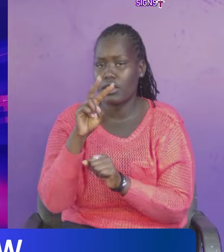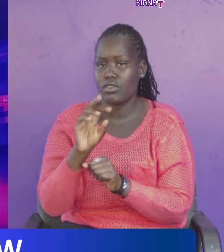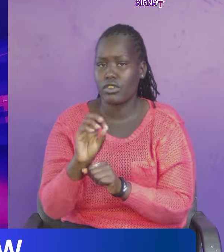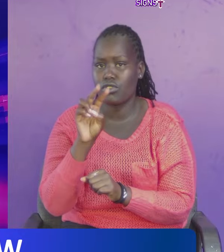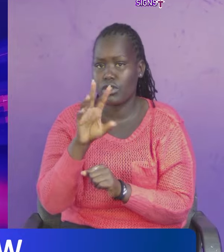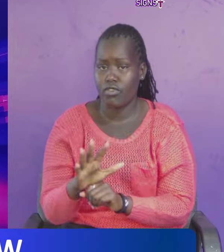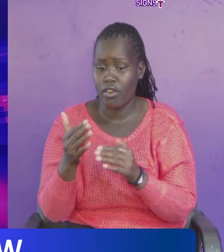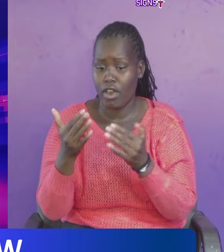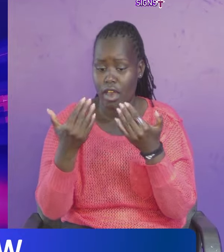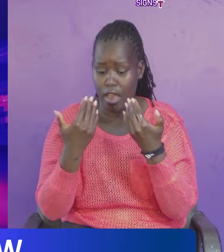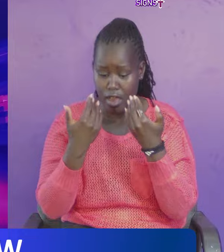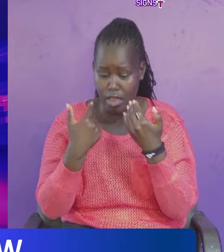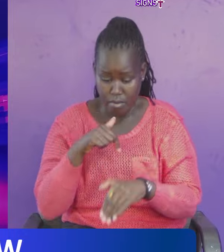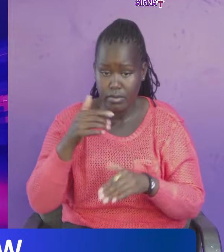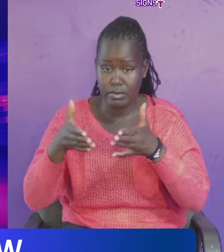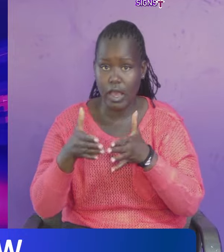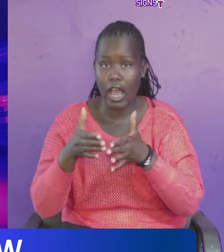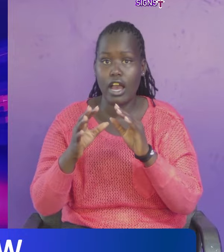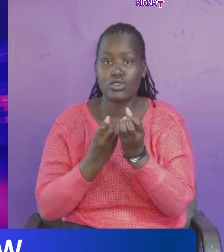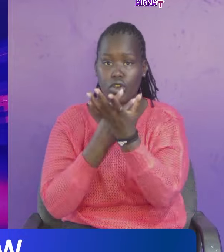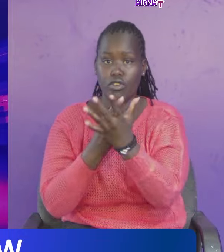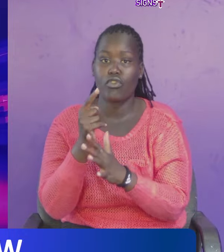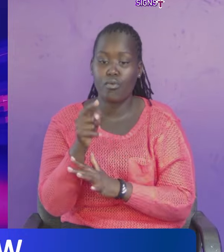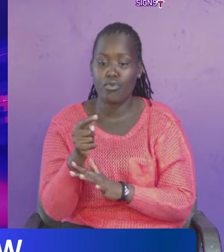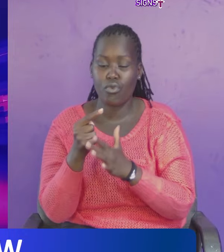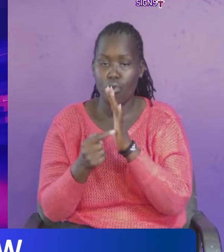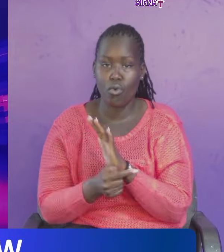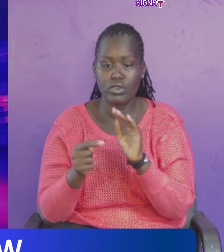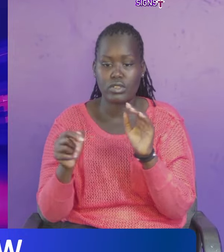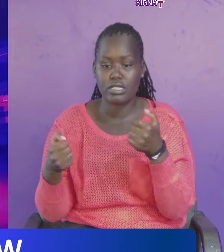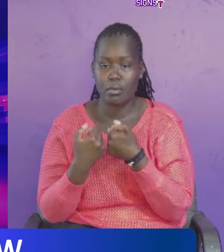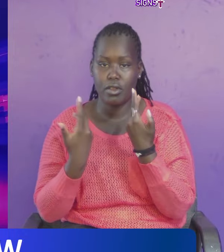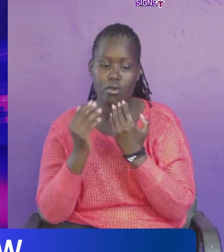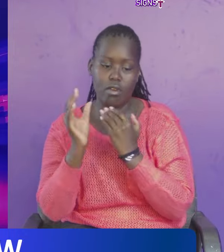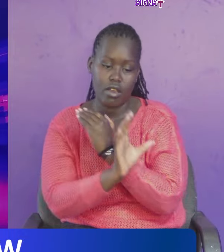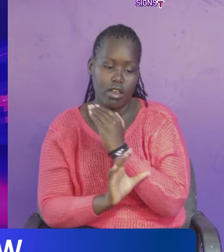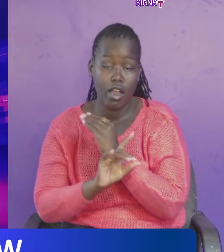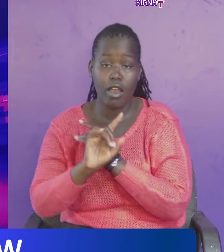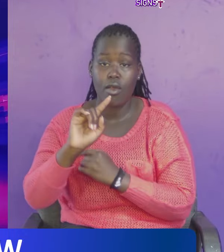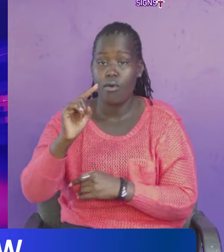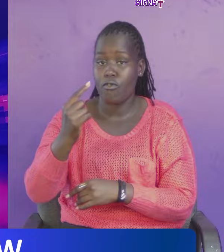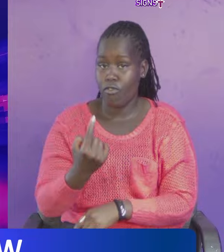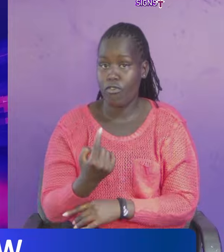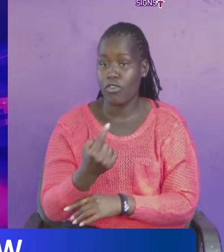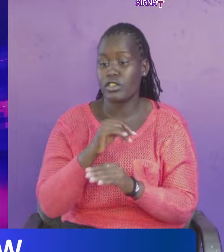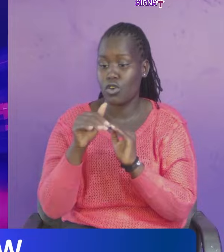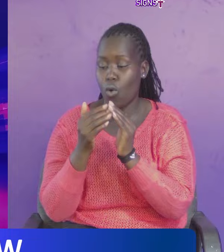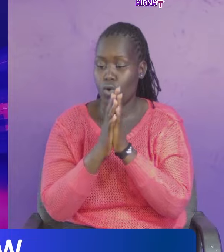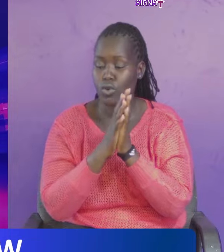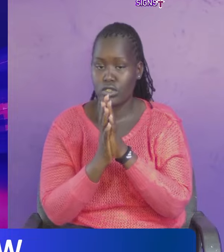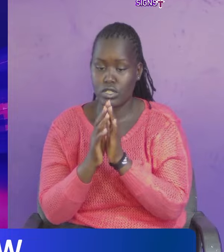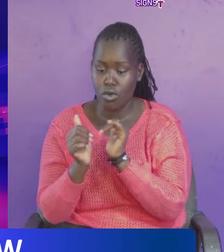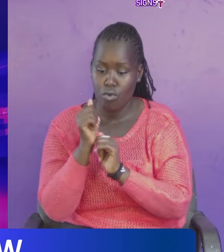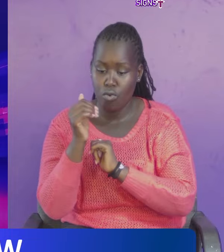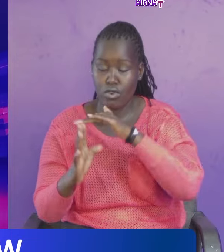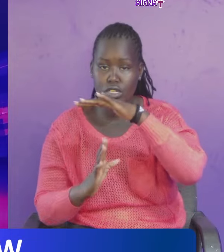here to keep you up to speed with what is happening in the country. First, we're going to be going through all the stories that are making